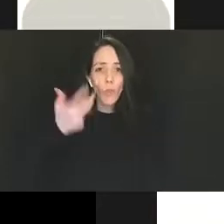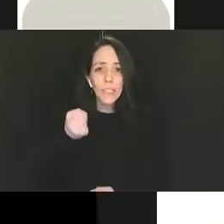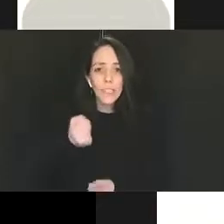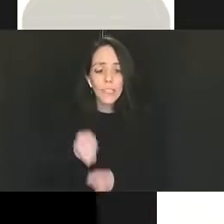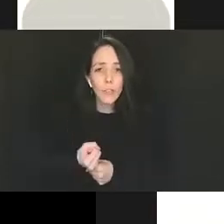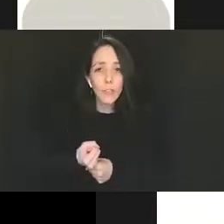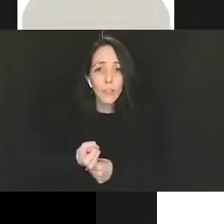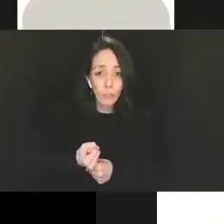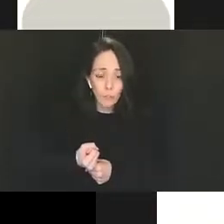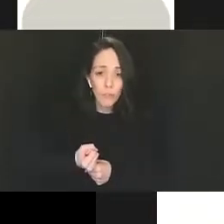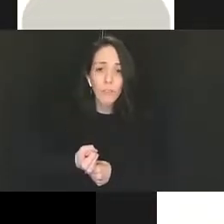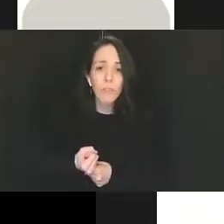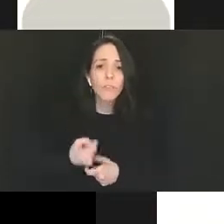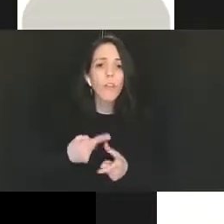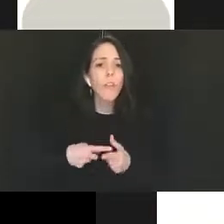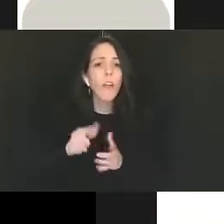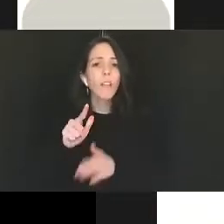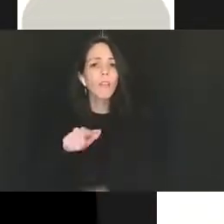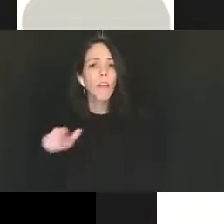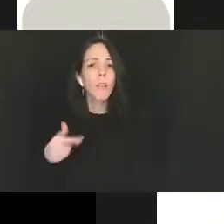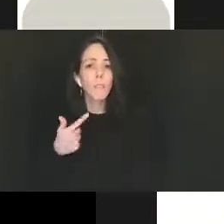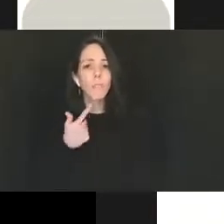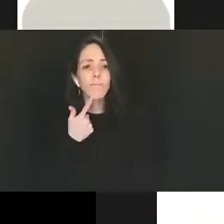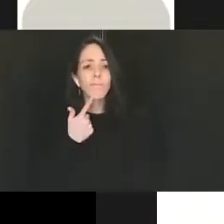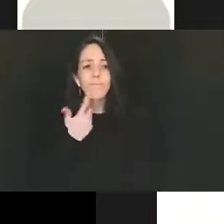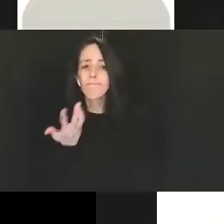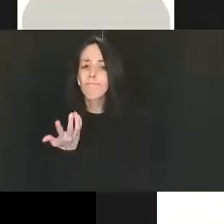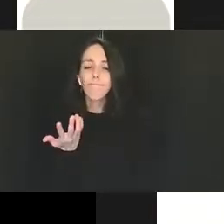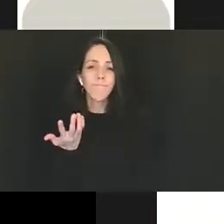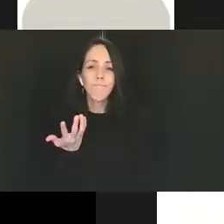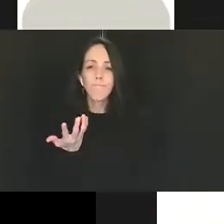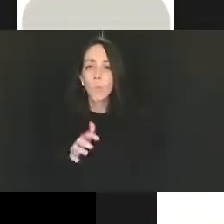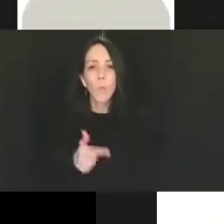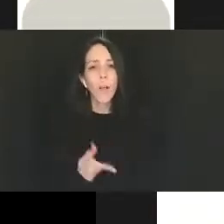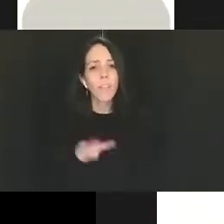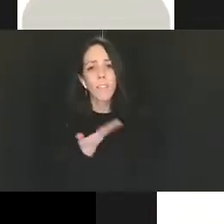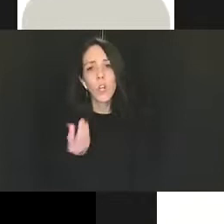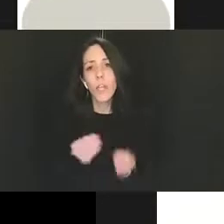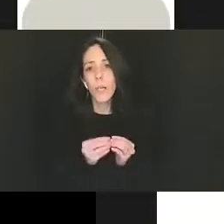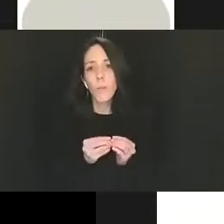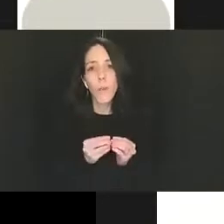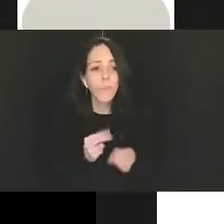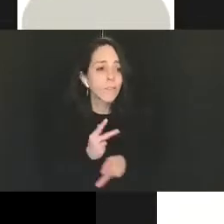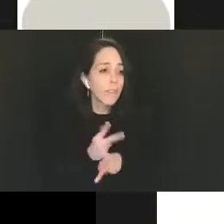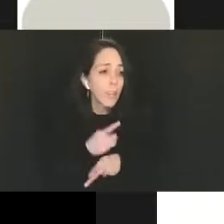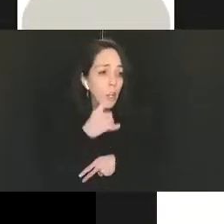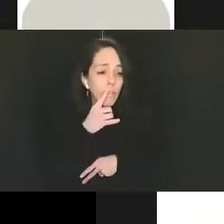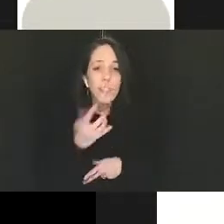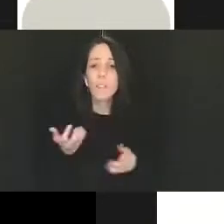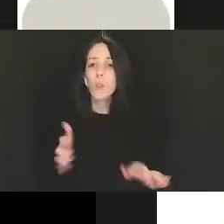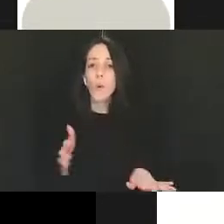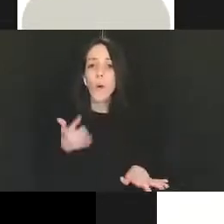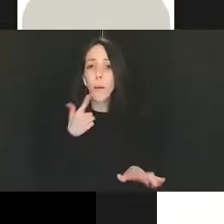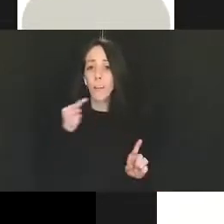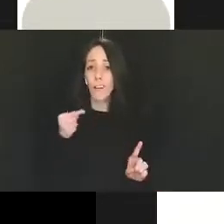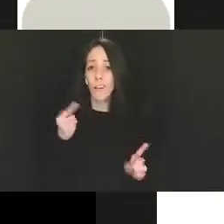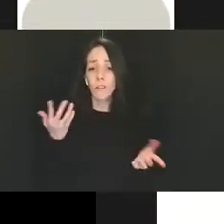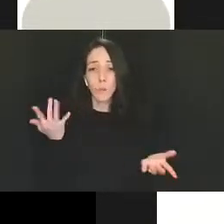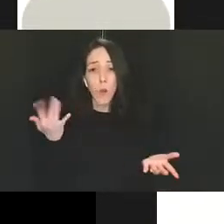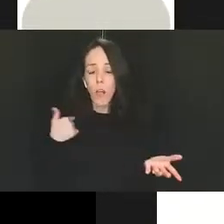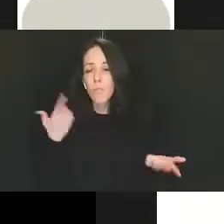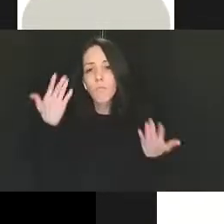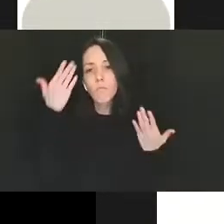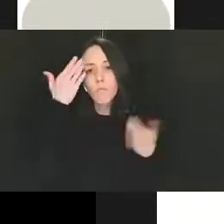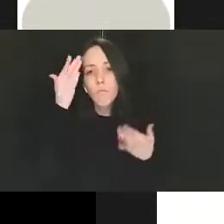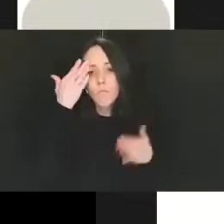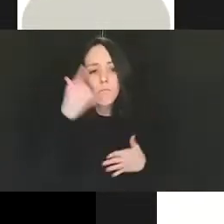that, she decided that she no longer wanted me in the house to do childcare because of, I don't know. She